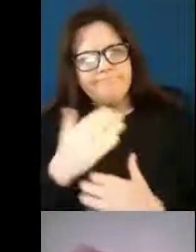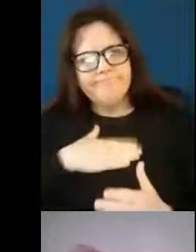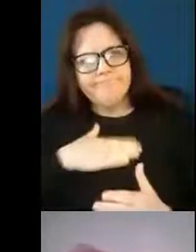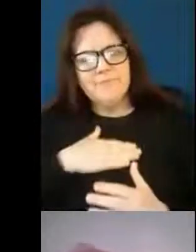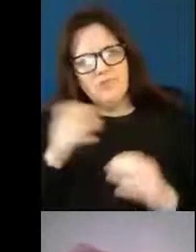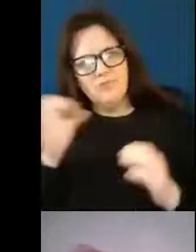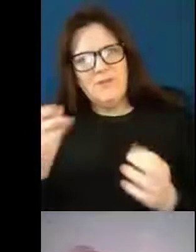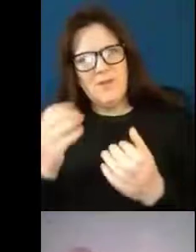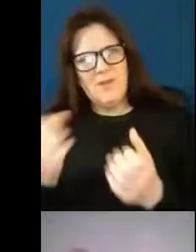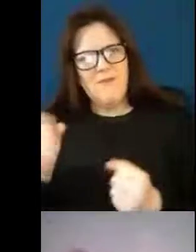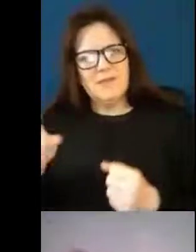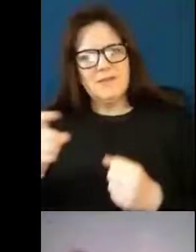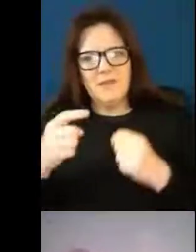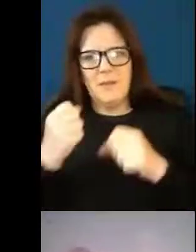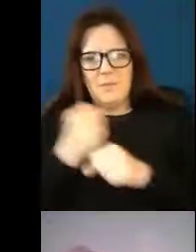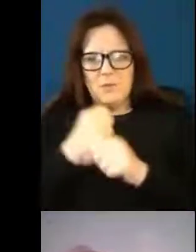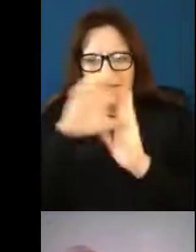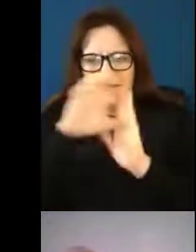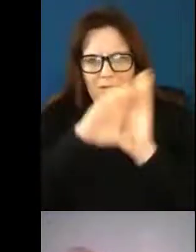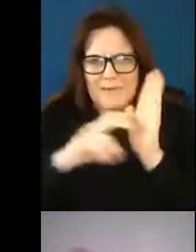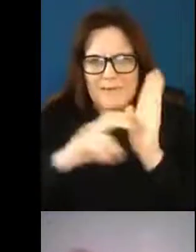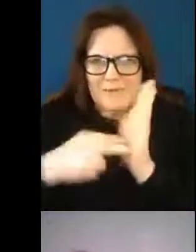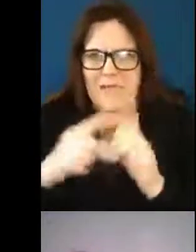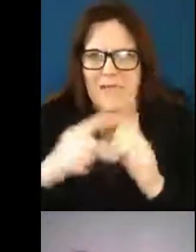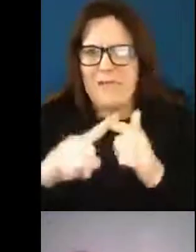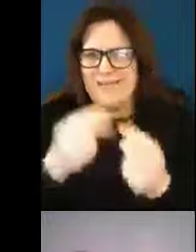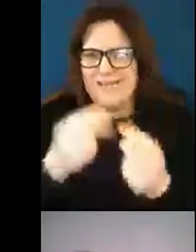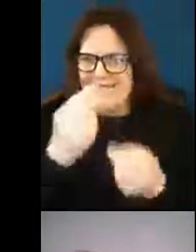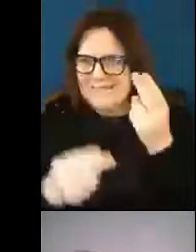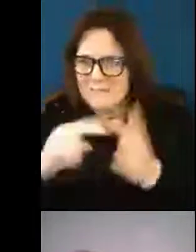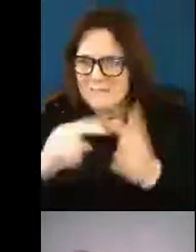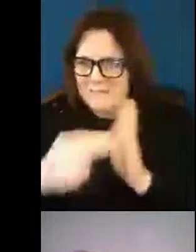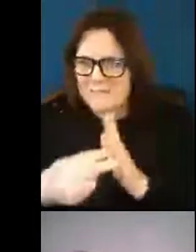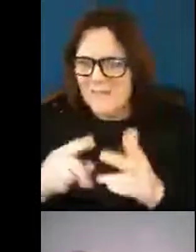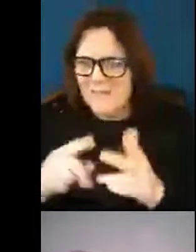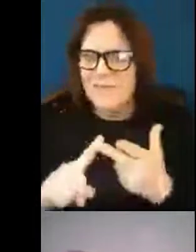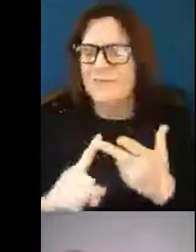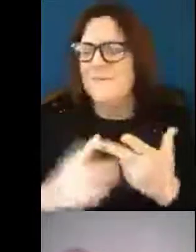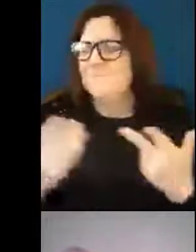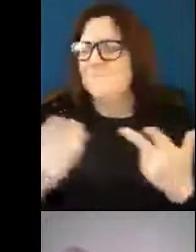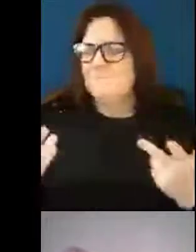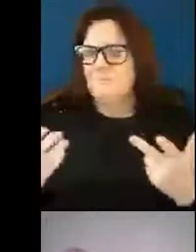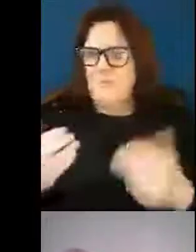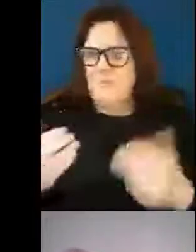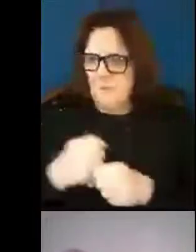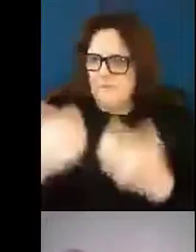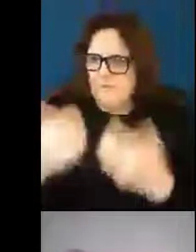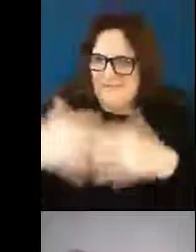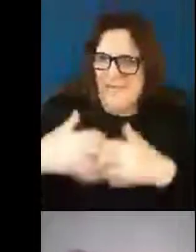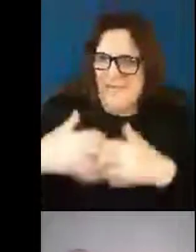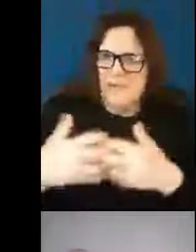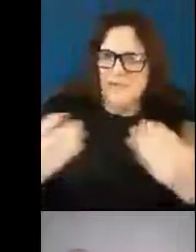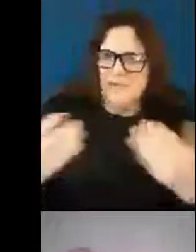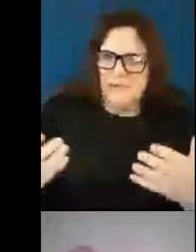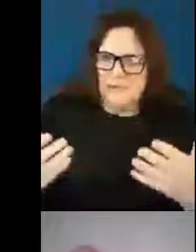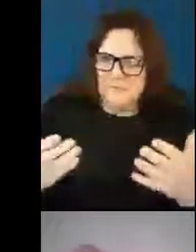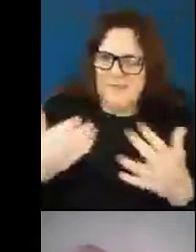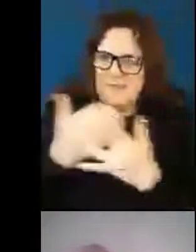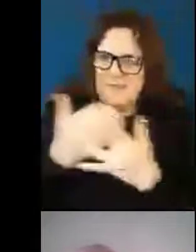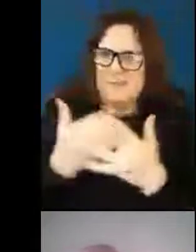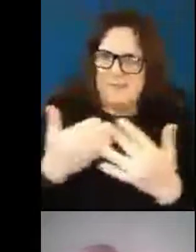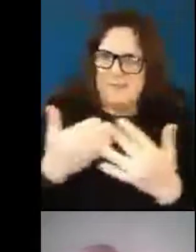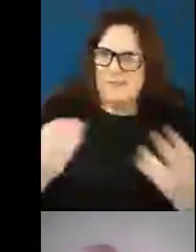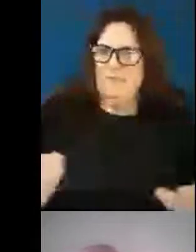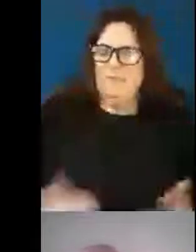relation to curriculum design, in relation to assessment design, and in relation to technological